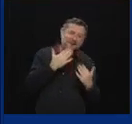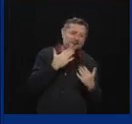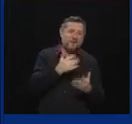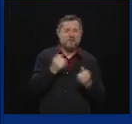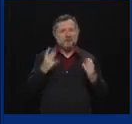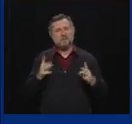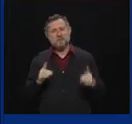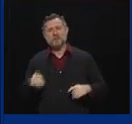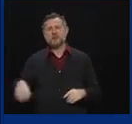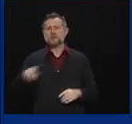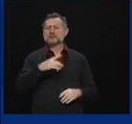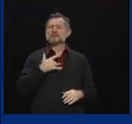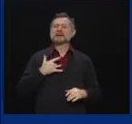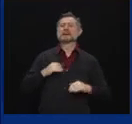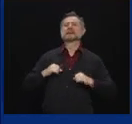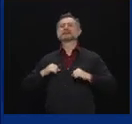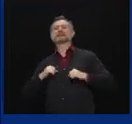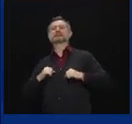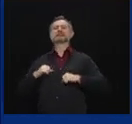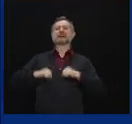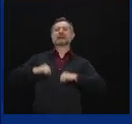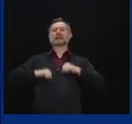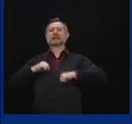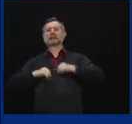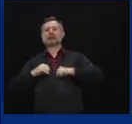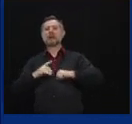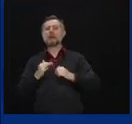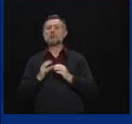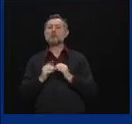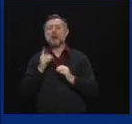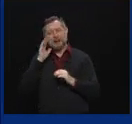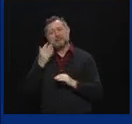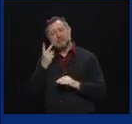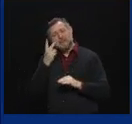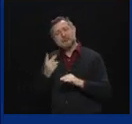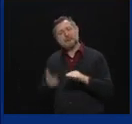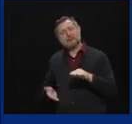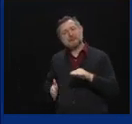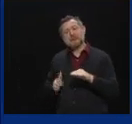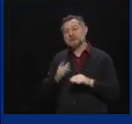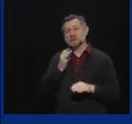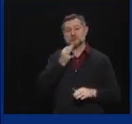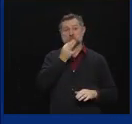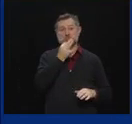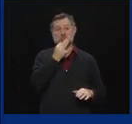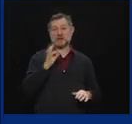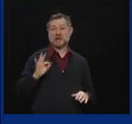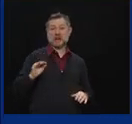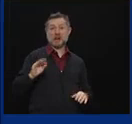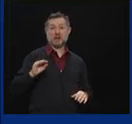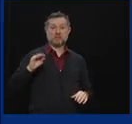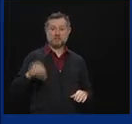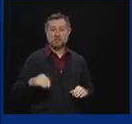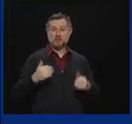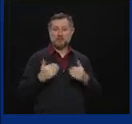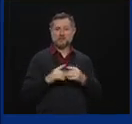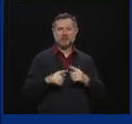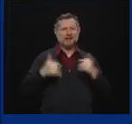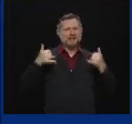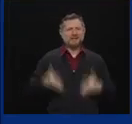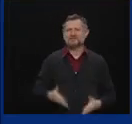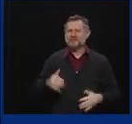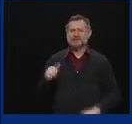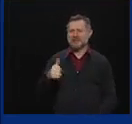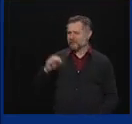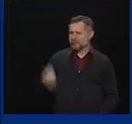reluctant on the front end to do this, but so the numbers are getting up there. We'll eventually hit 90%, but it's that 10% that's holding